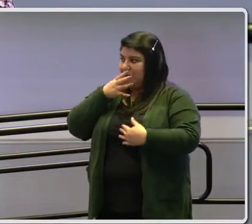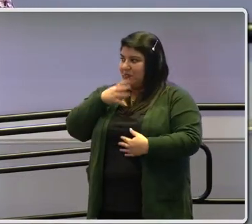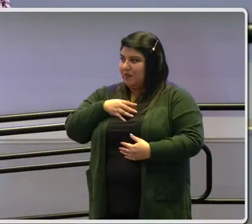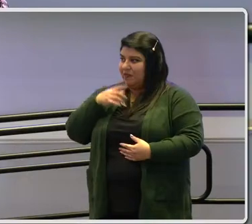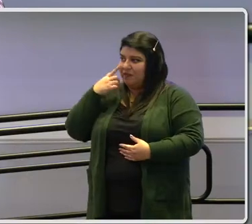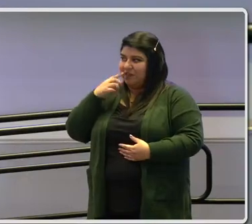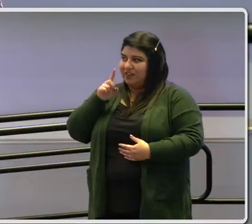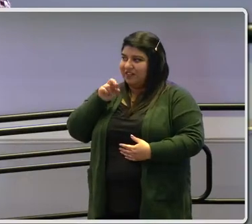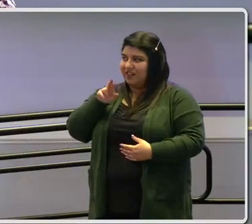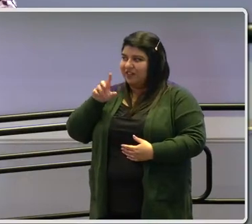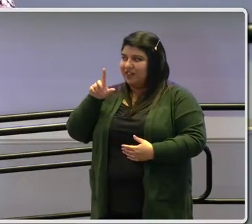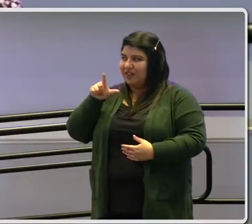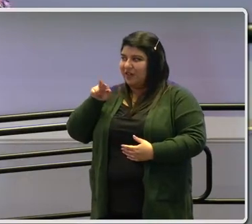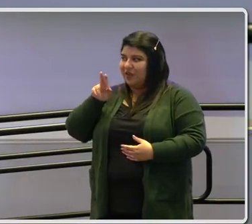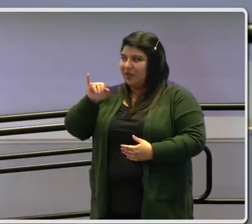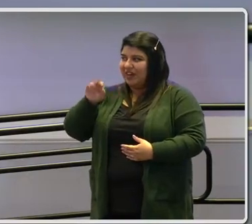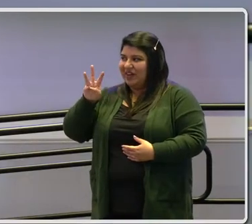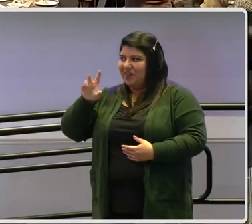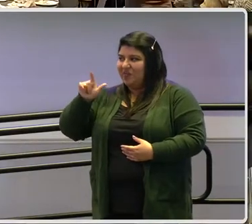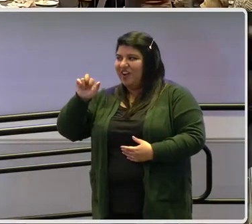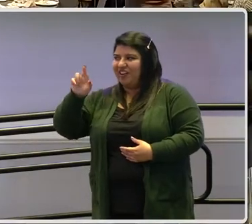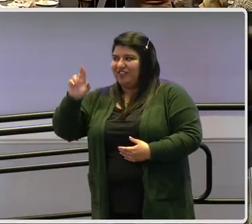to Dr. Lori Walker.